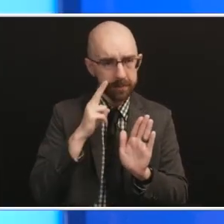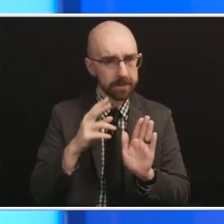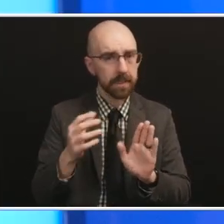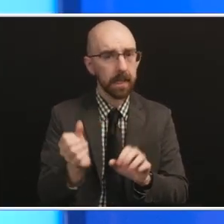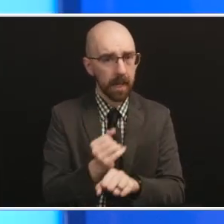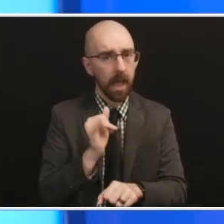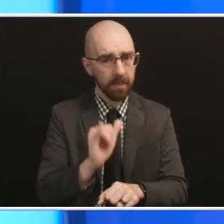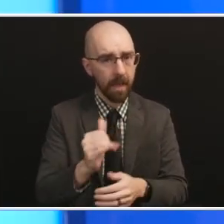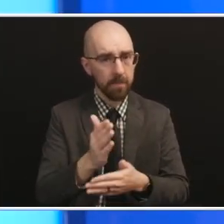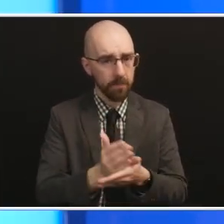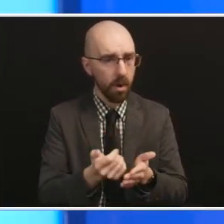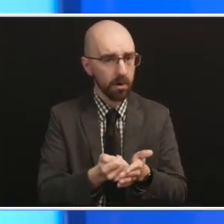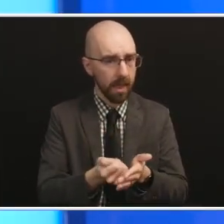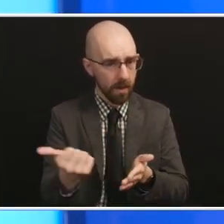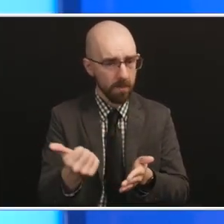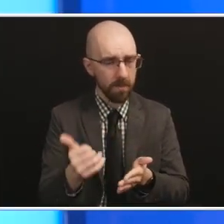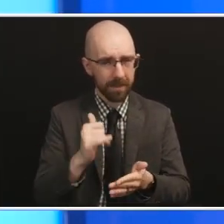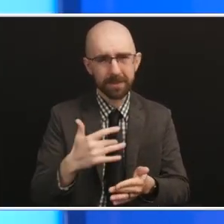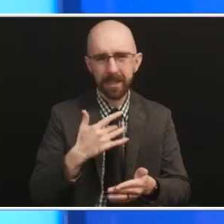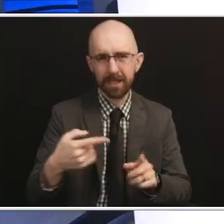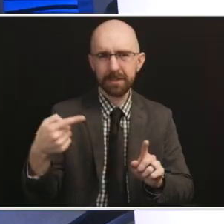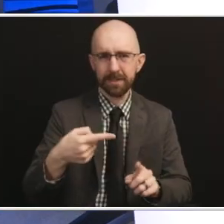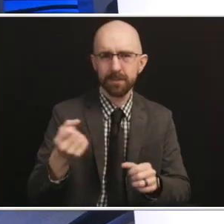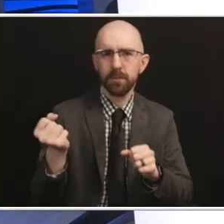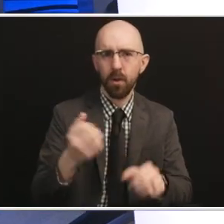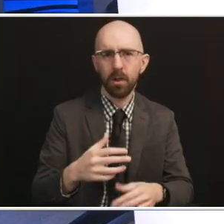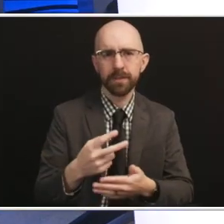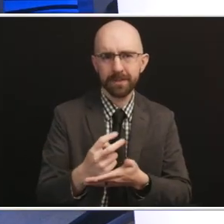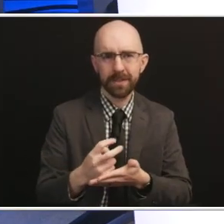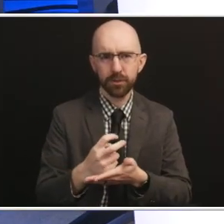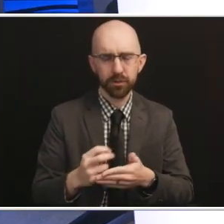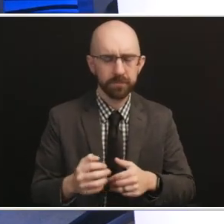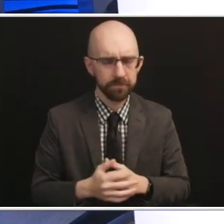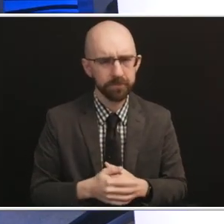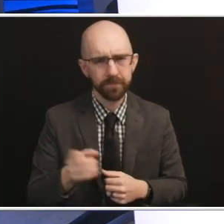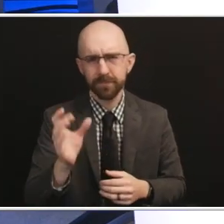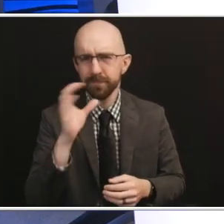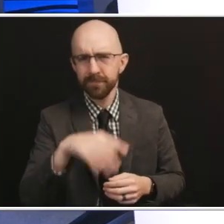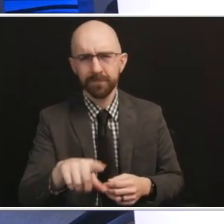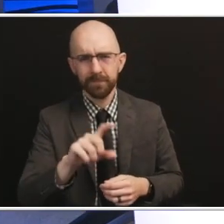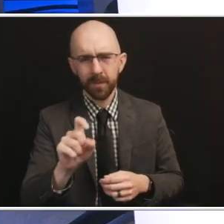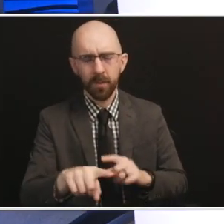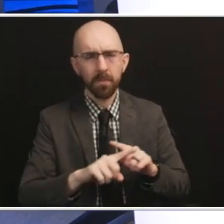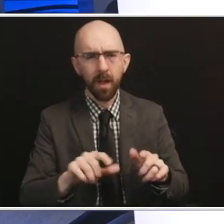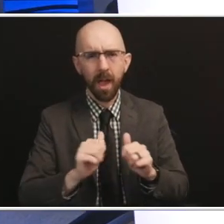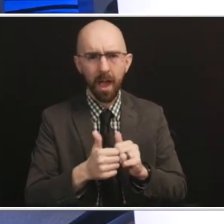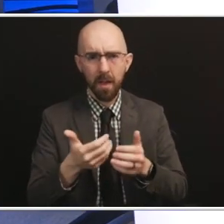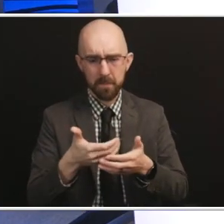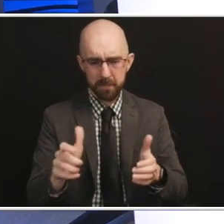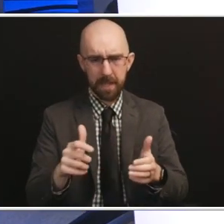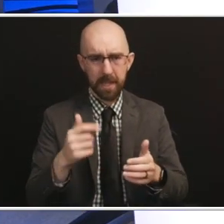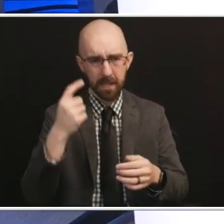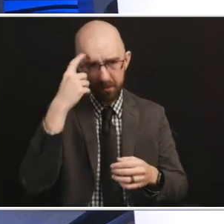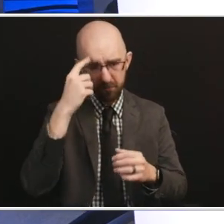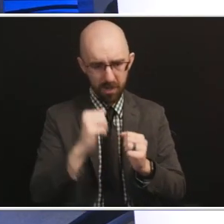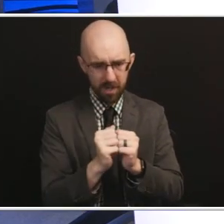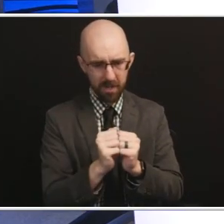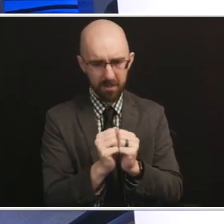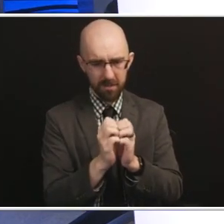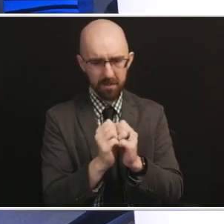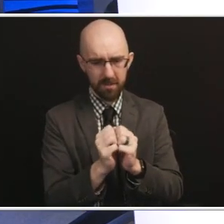more likely to be the cause of the seizures. I know this is kind of a strange question, but how big of a chunk of brain are you removing?